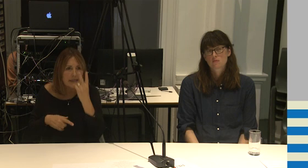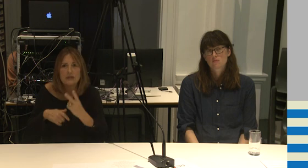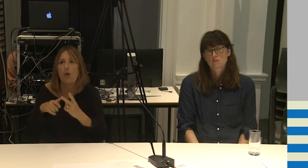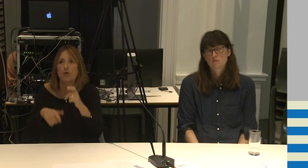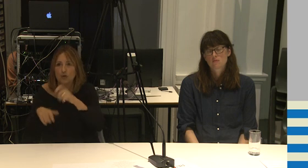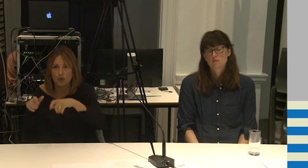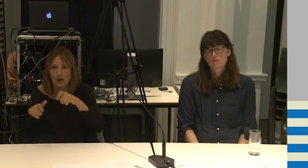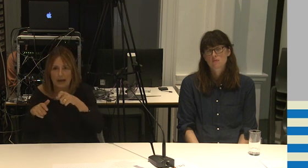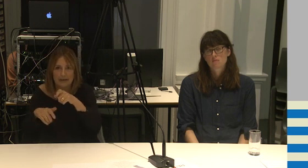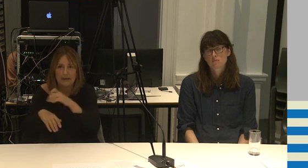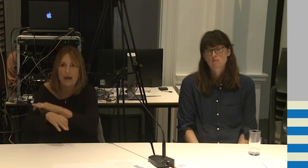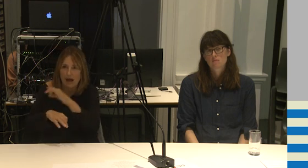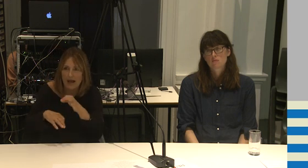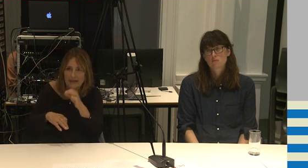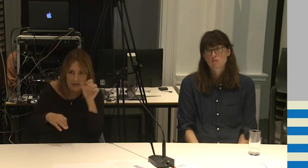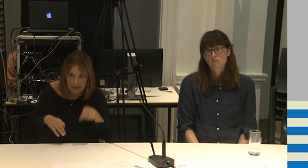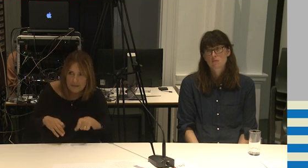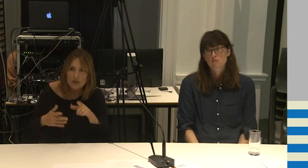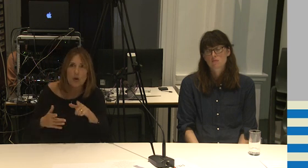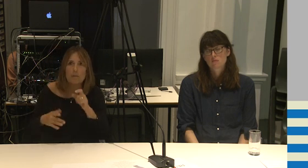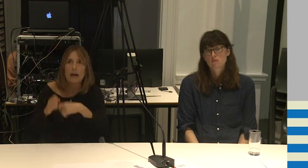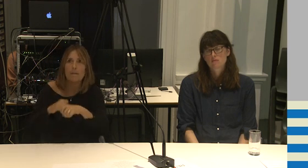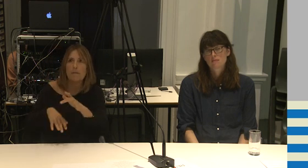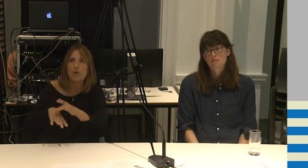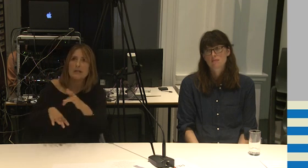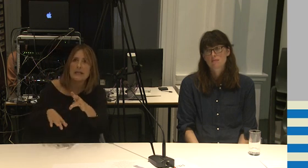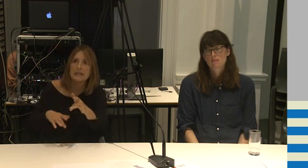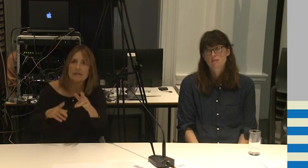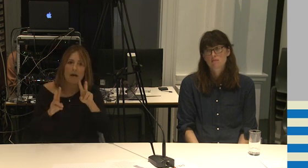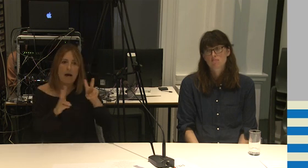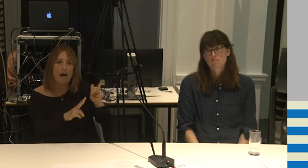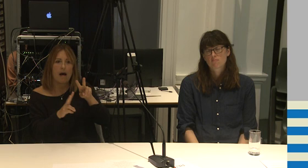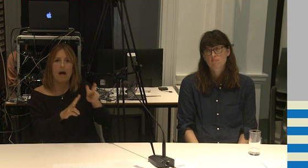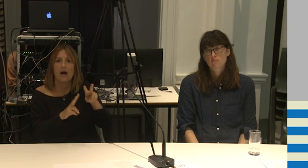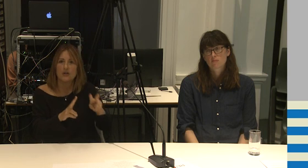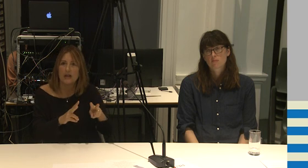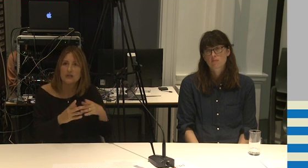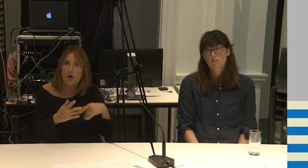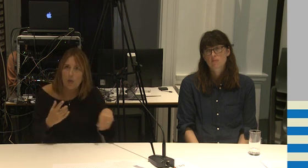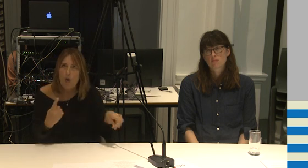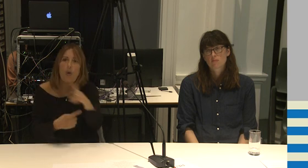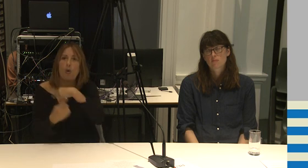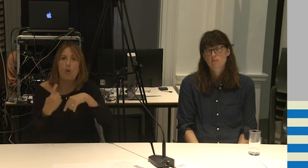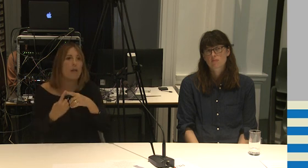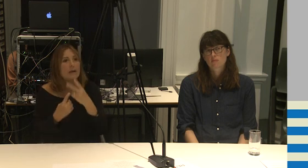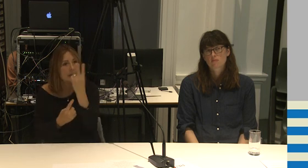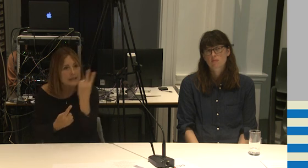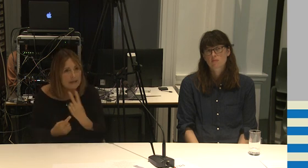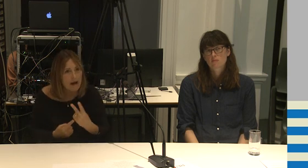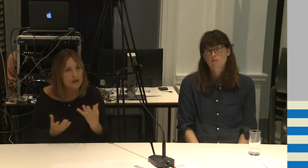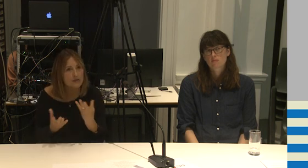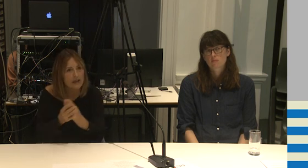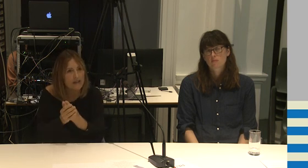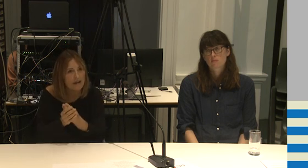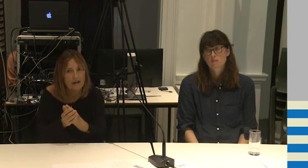that they can actually become more sensitive to this, and actually it becomes a way that we all design together. And so what you said about,